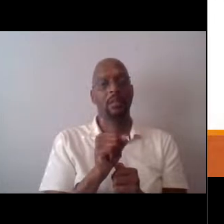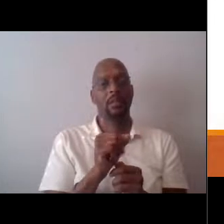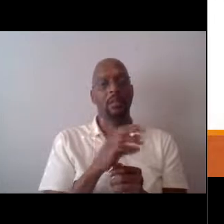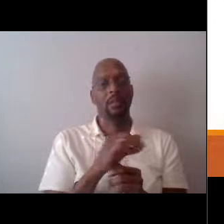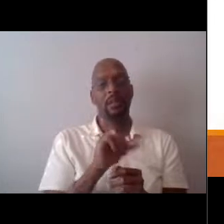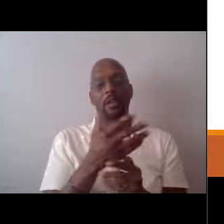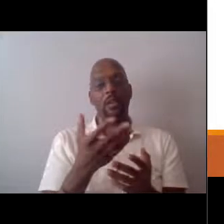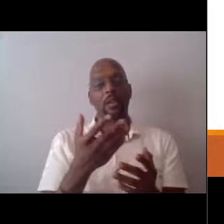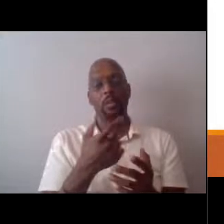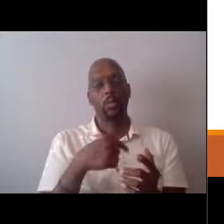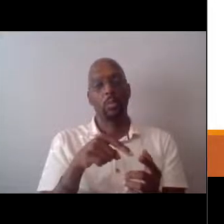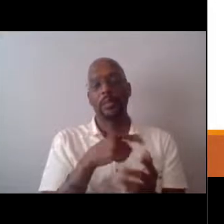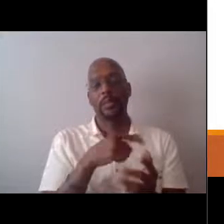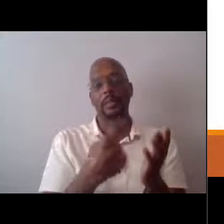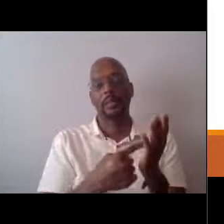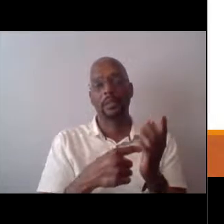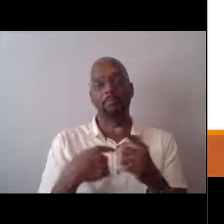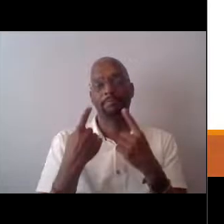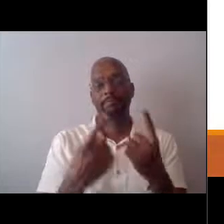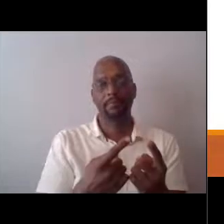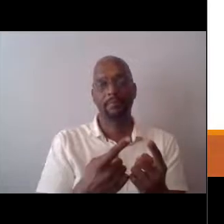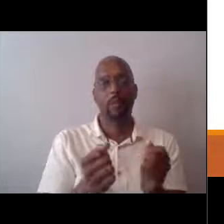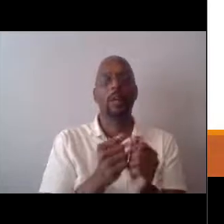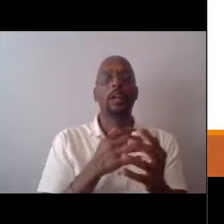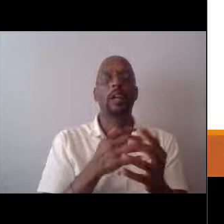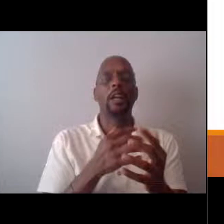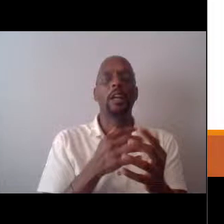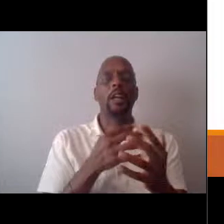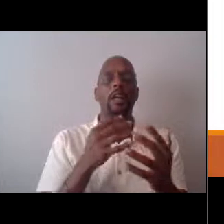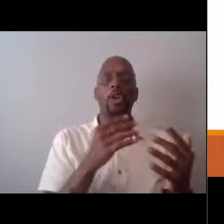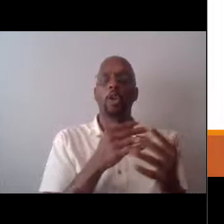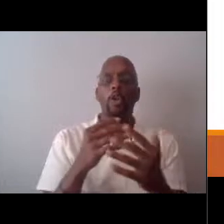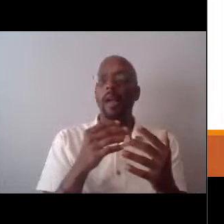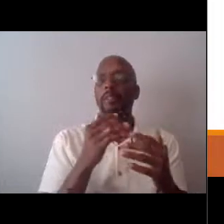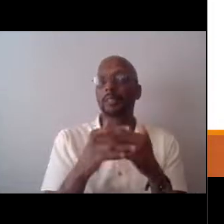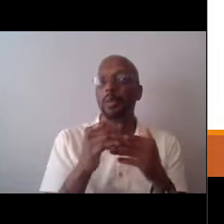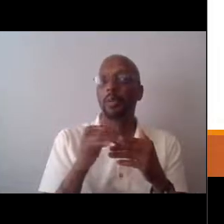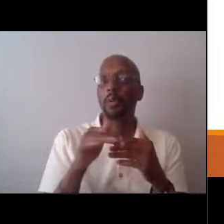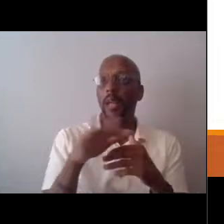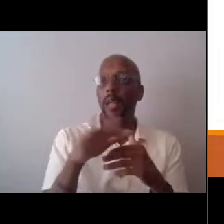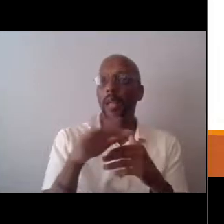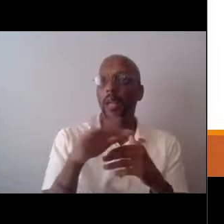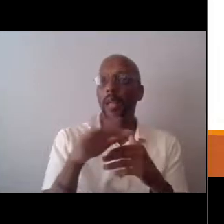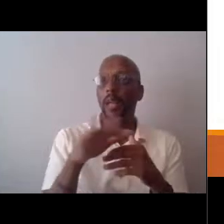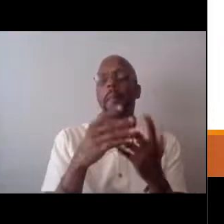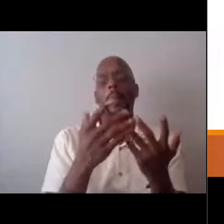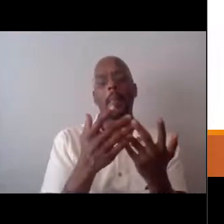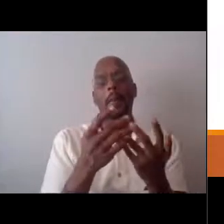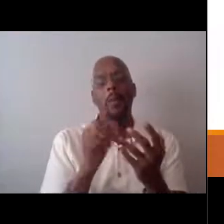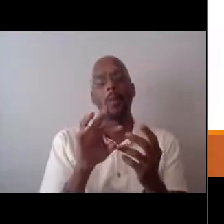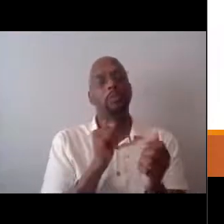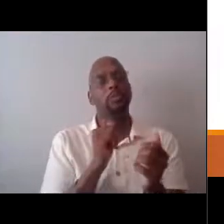I've covered, whether it's the traffic exposure indicators or the access to destination indicators.